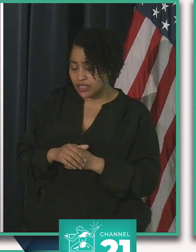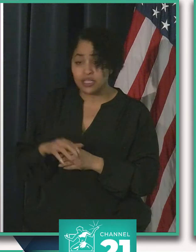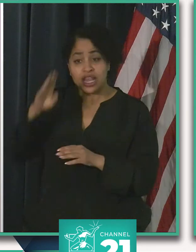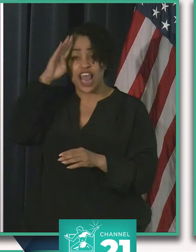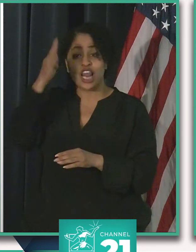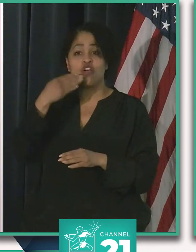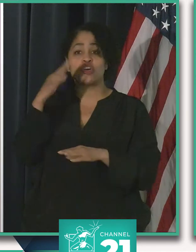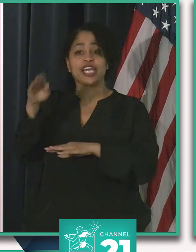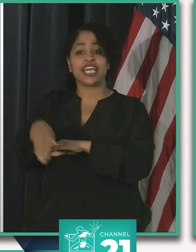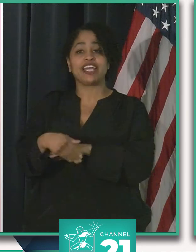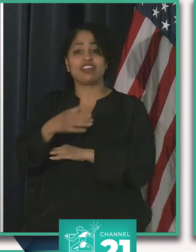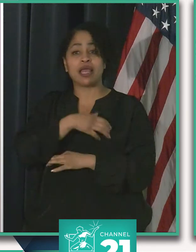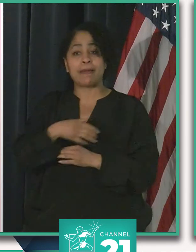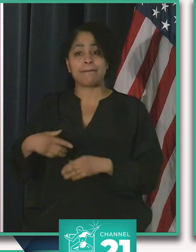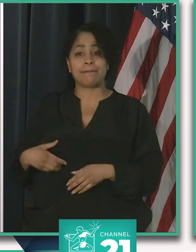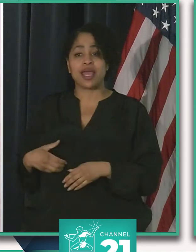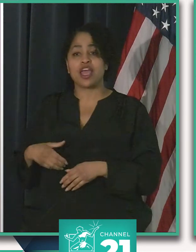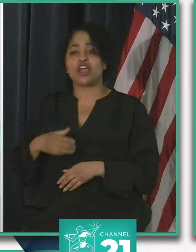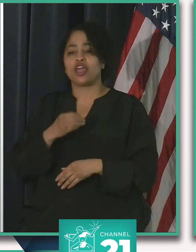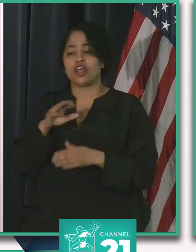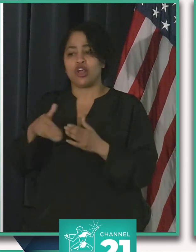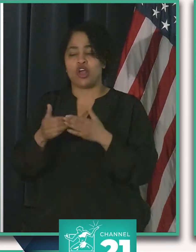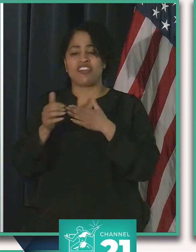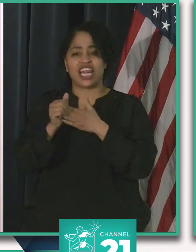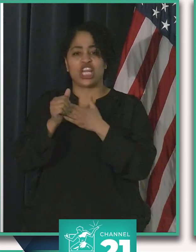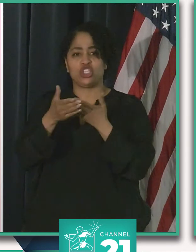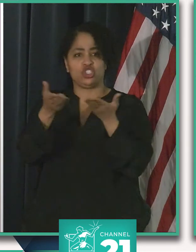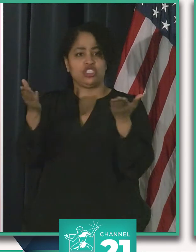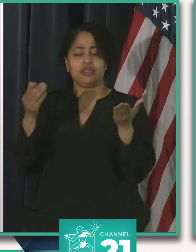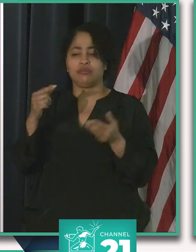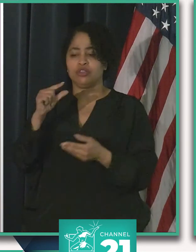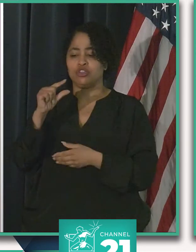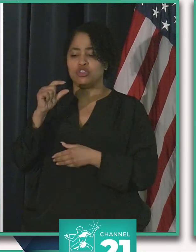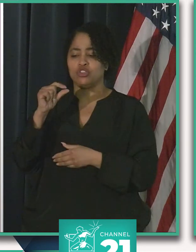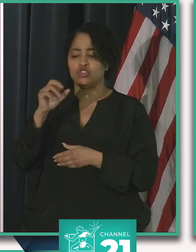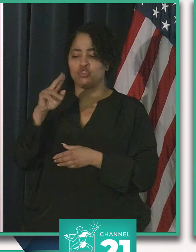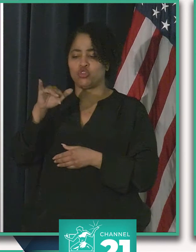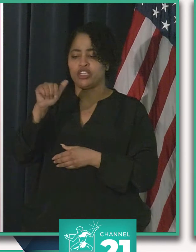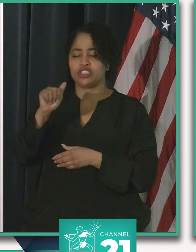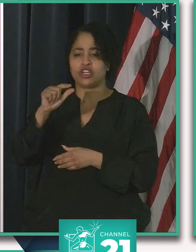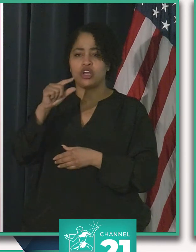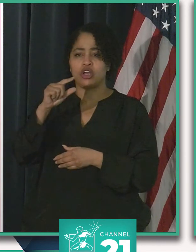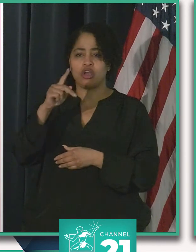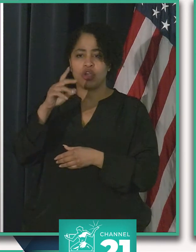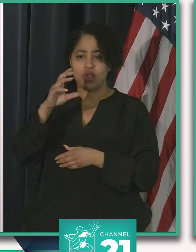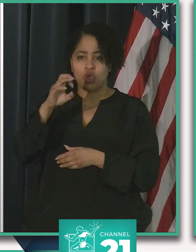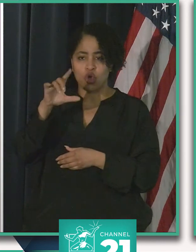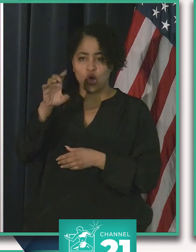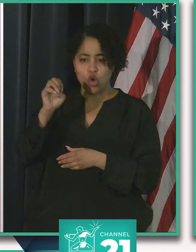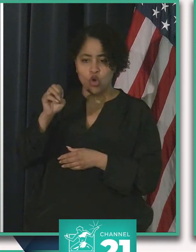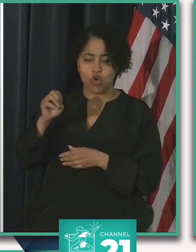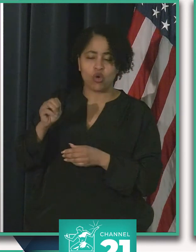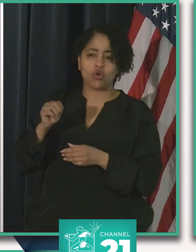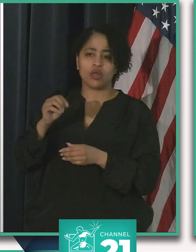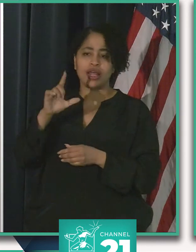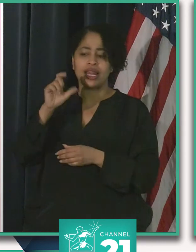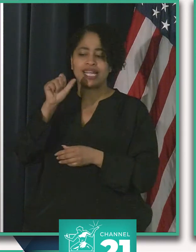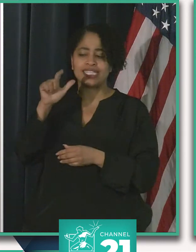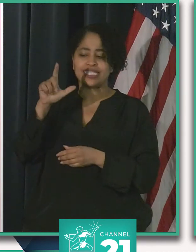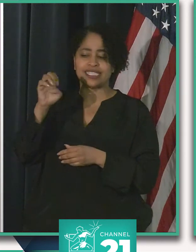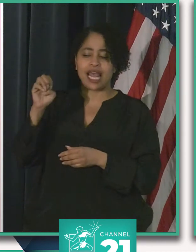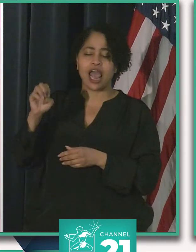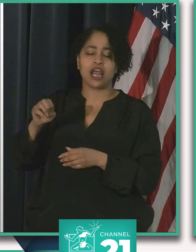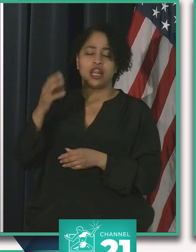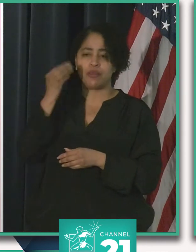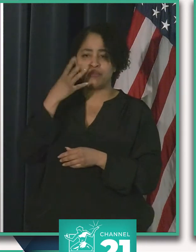Hello, good evening, Mayor Duggan, and to all the leadership. This is Georgia Cole over at the LaSalle Beautiful, president of the LaSalle Beautiful Block